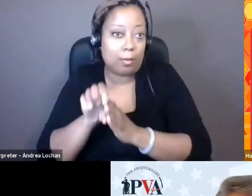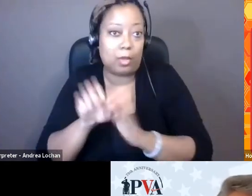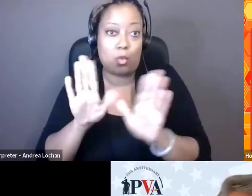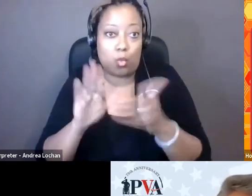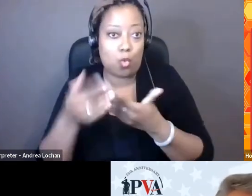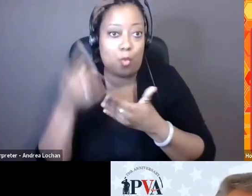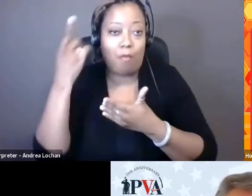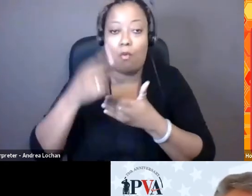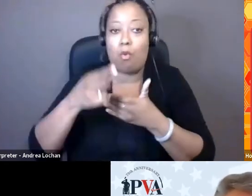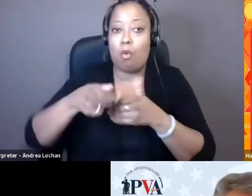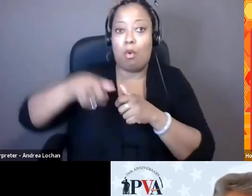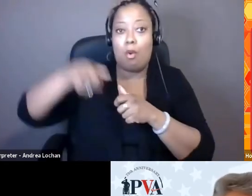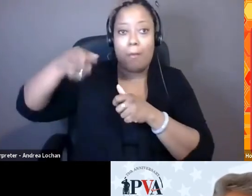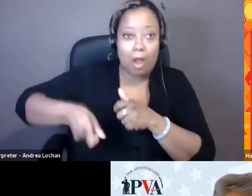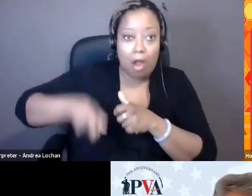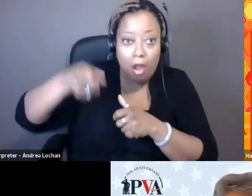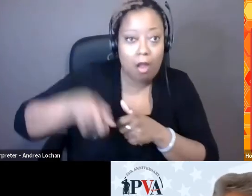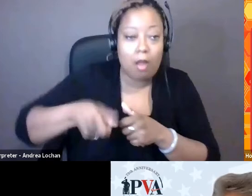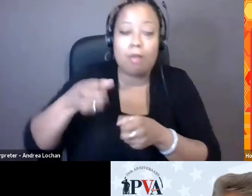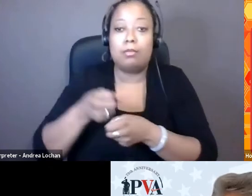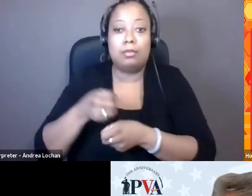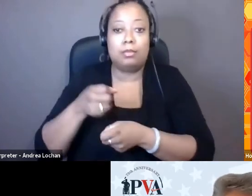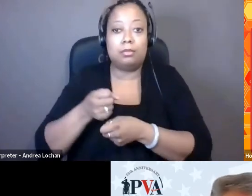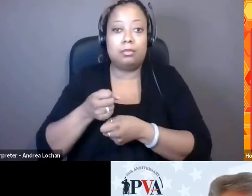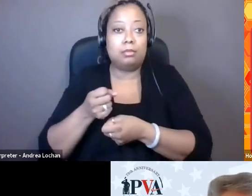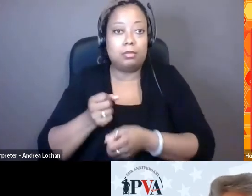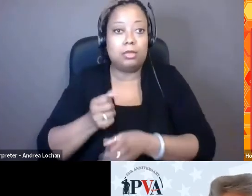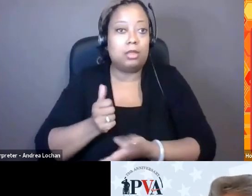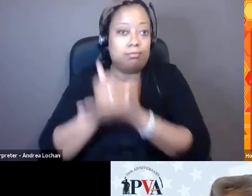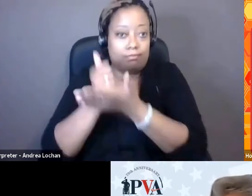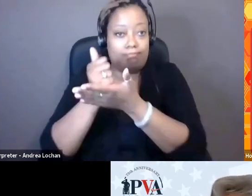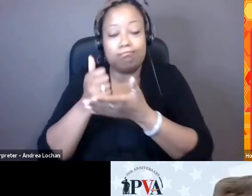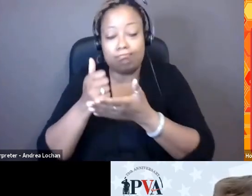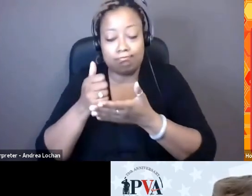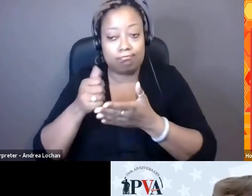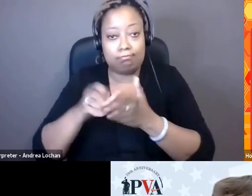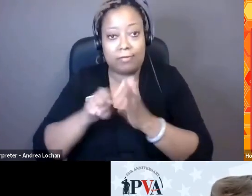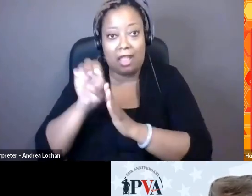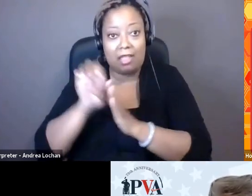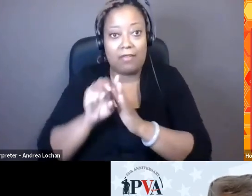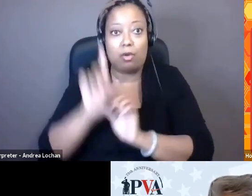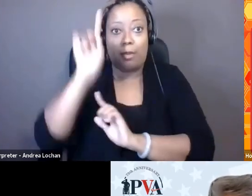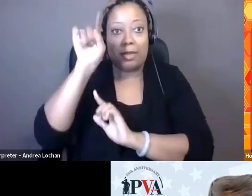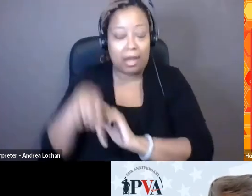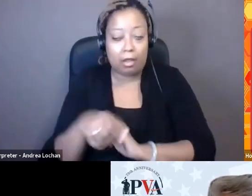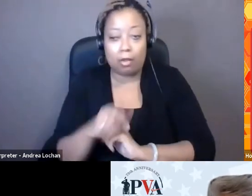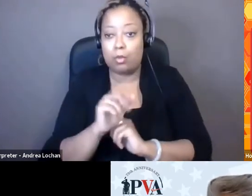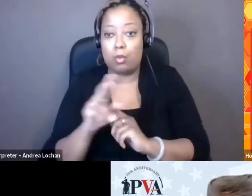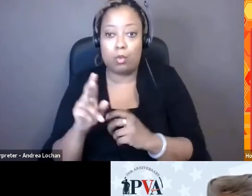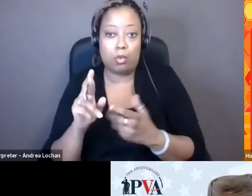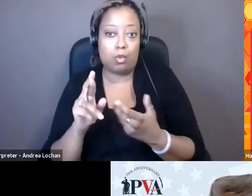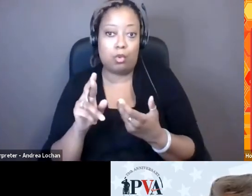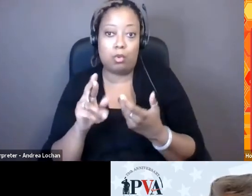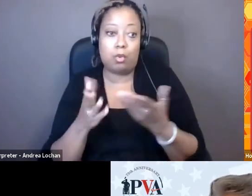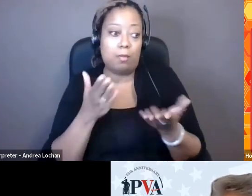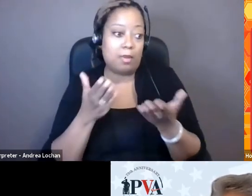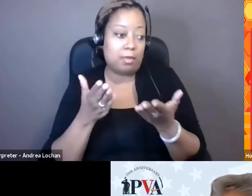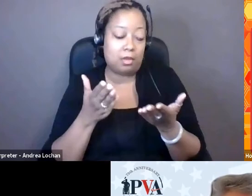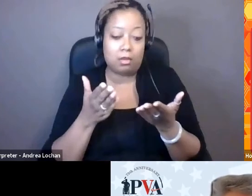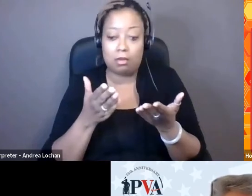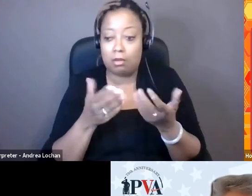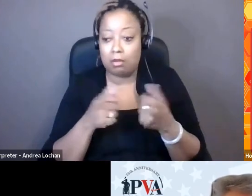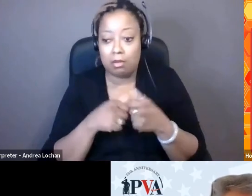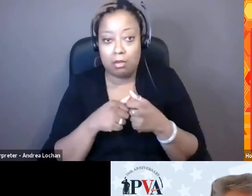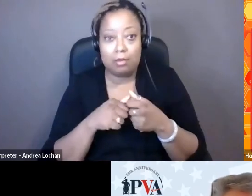pushing the elevator up and down. or there's definitely